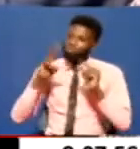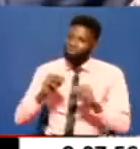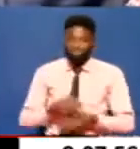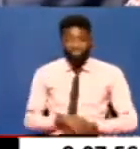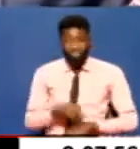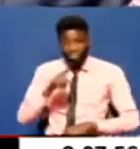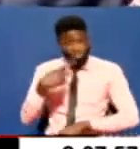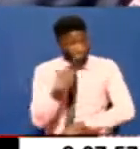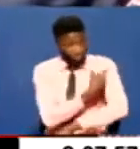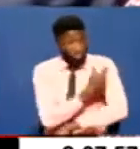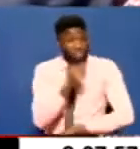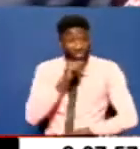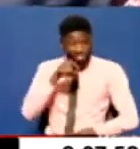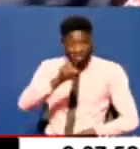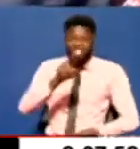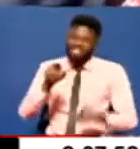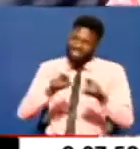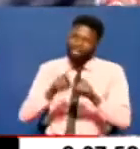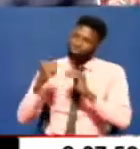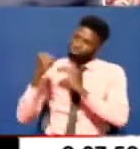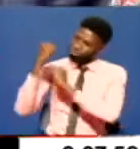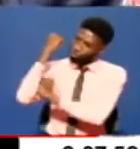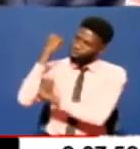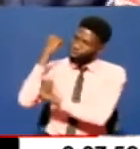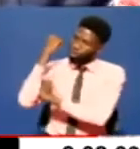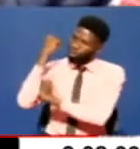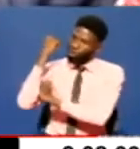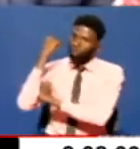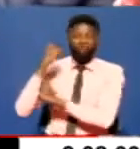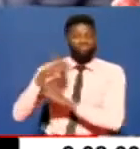ni shujaa. Count yourself kama shujaa.